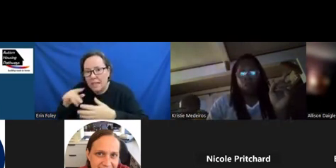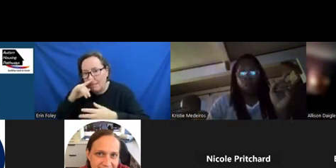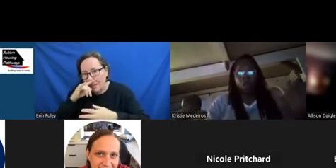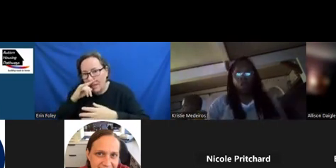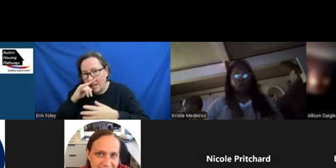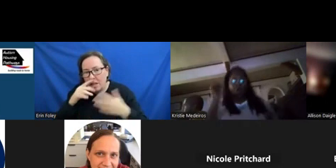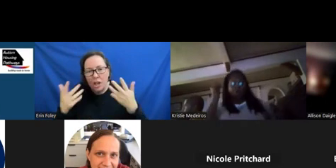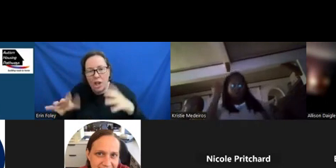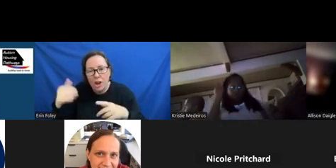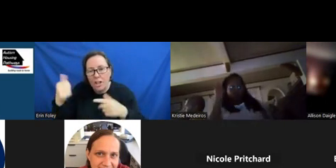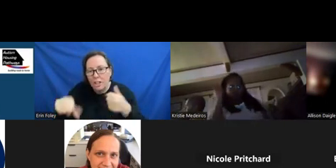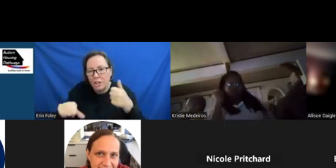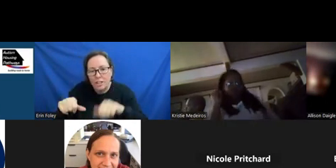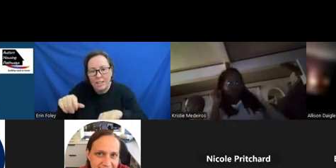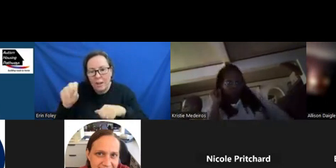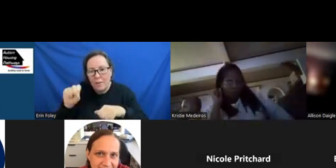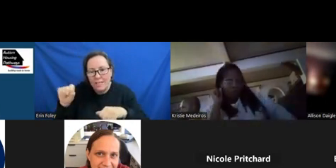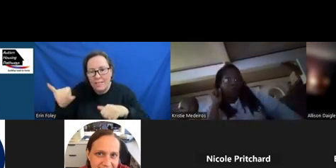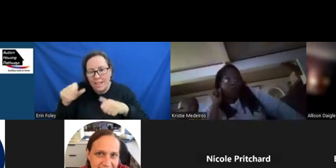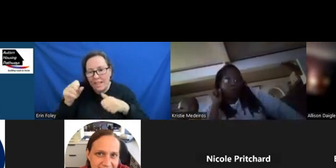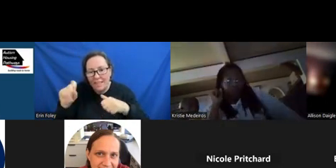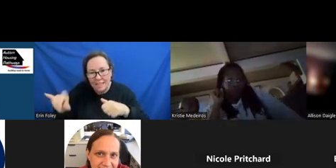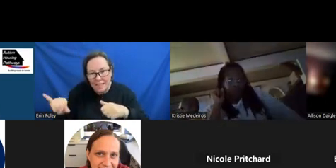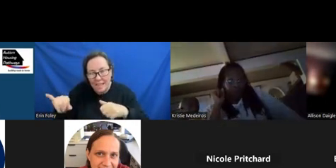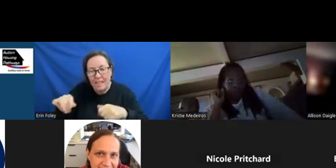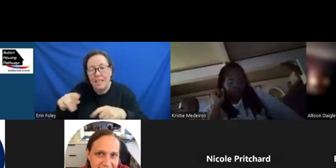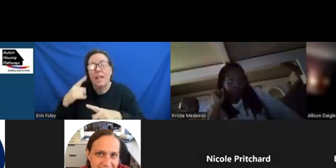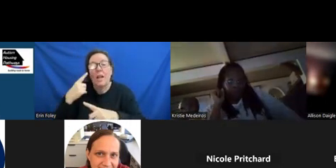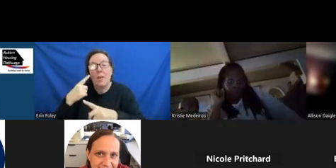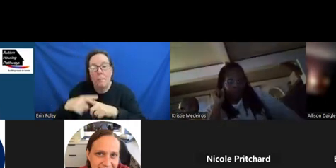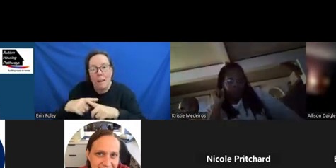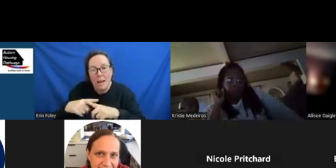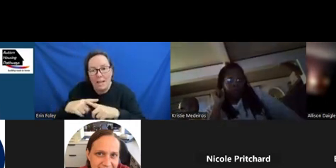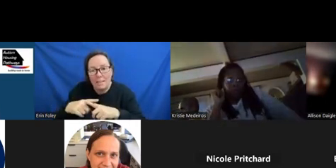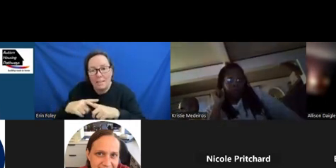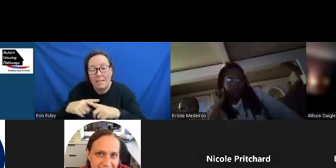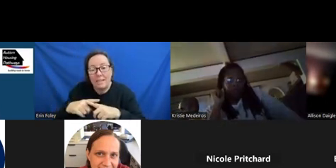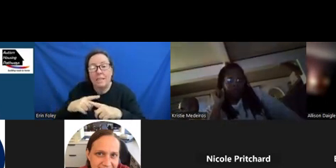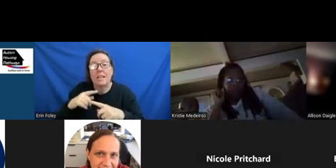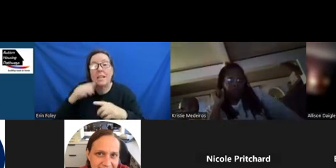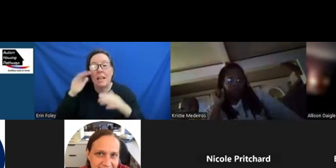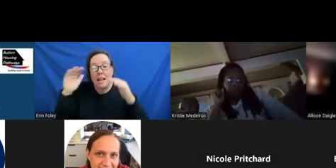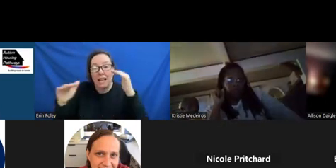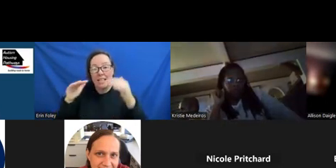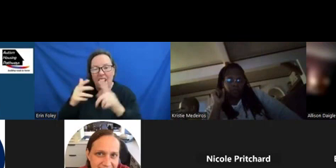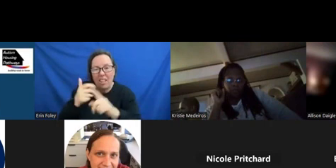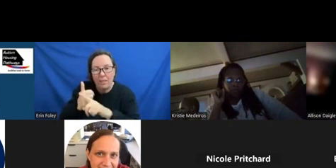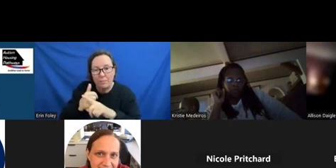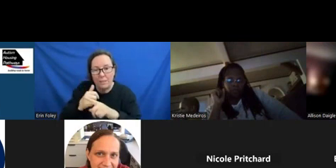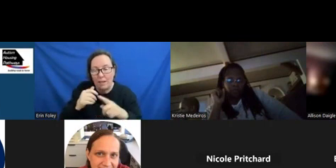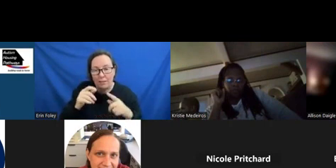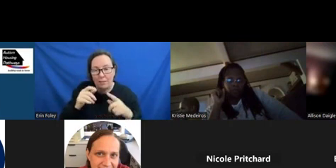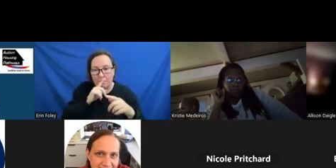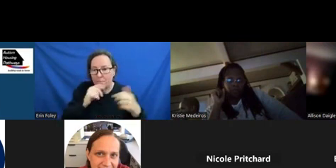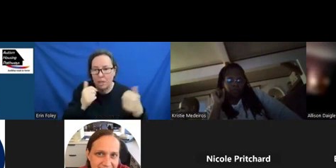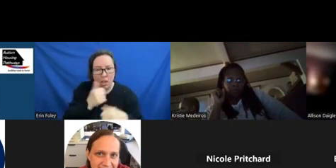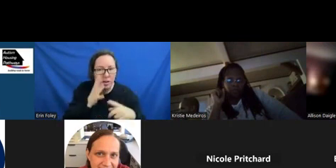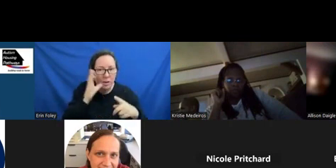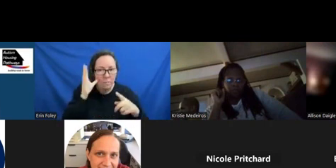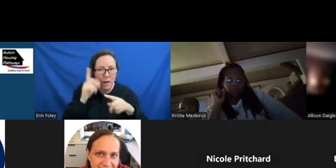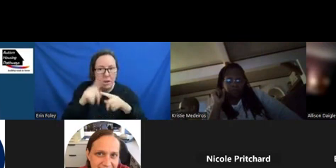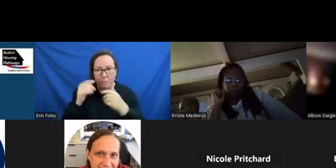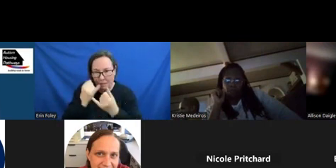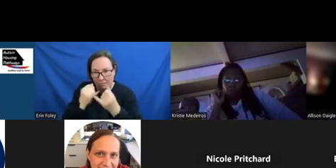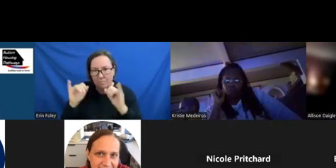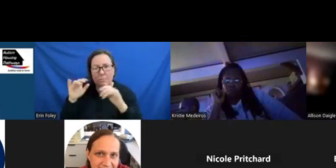down for Social Security. It also applies to adults or who have